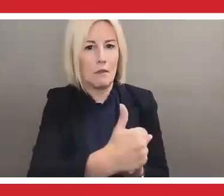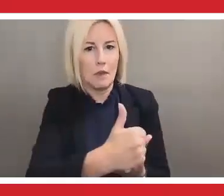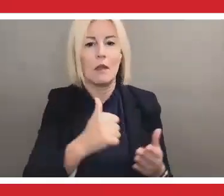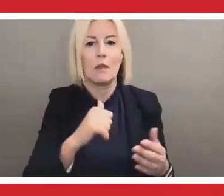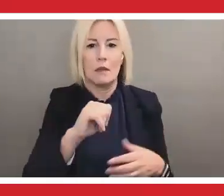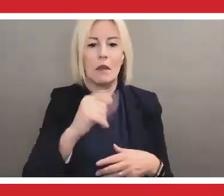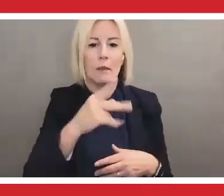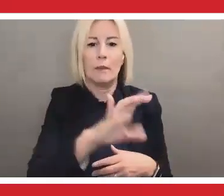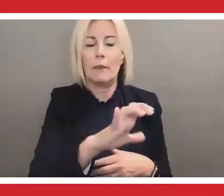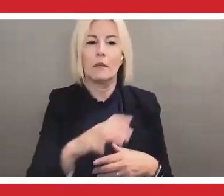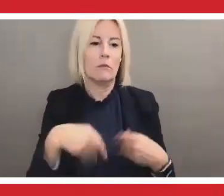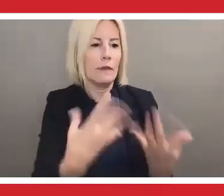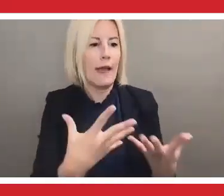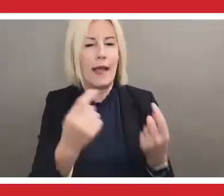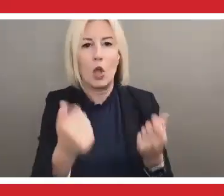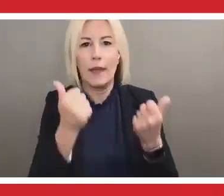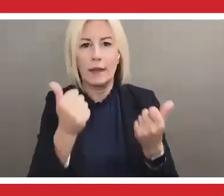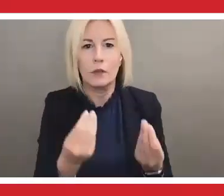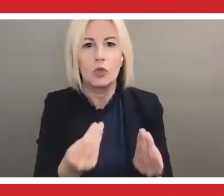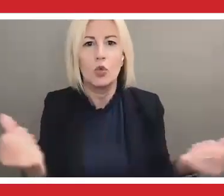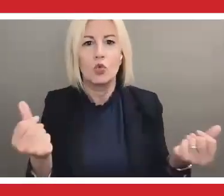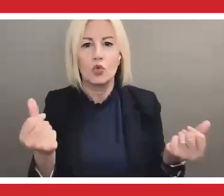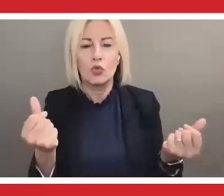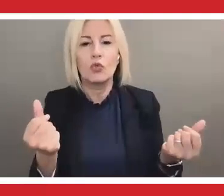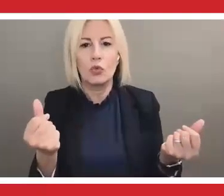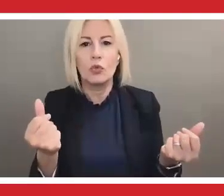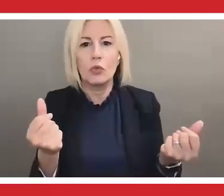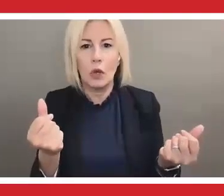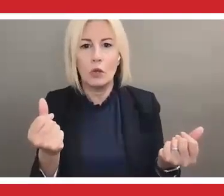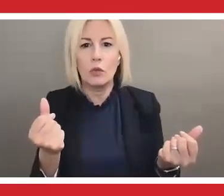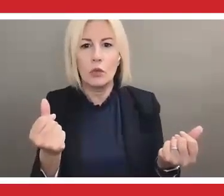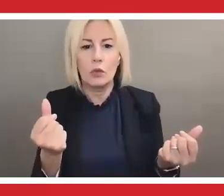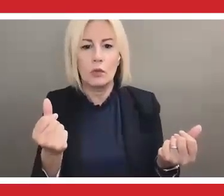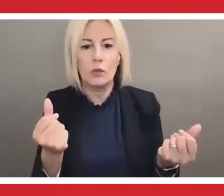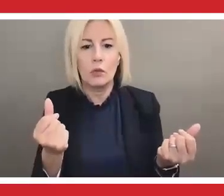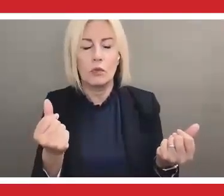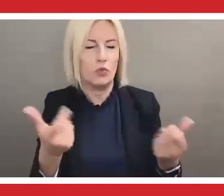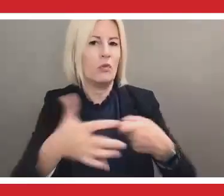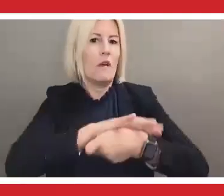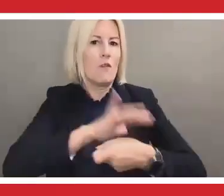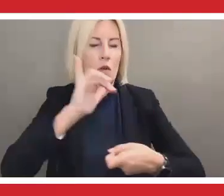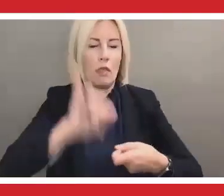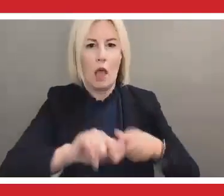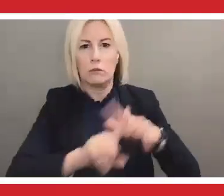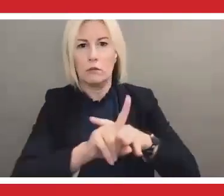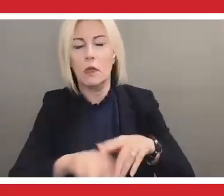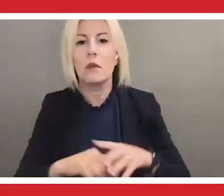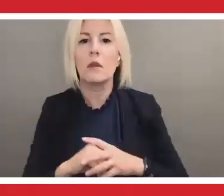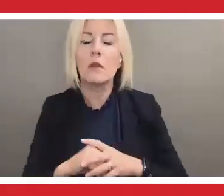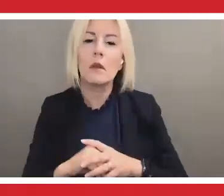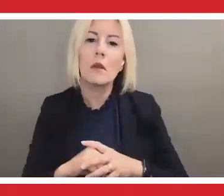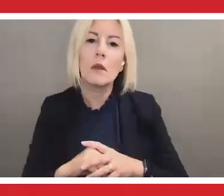solutions to solve and to cover the emergency. And then we also did some,